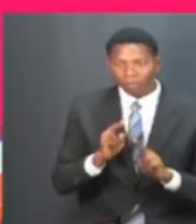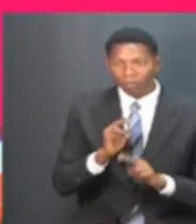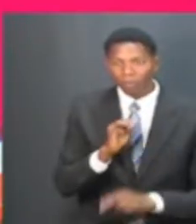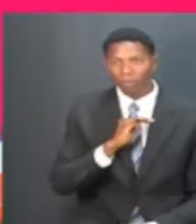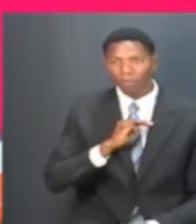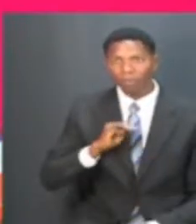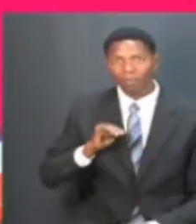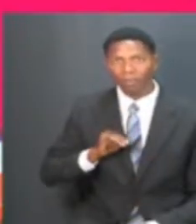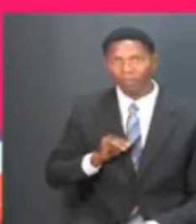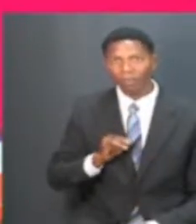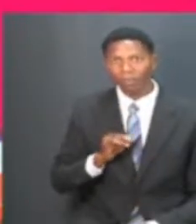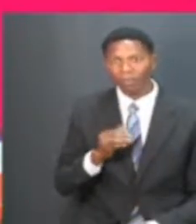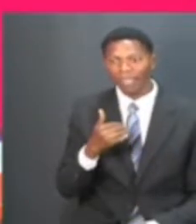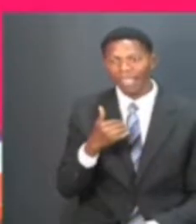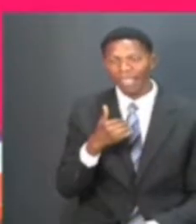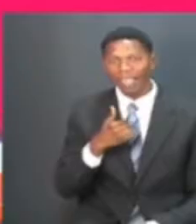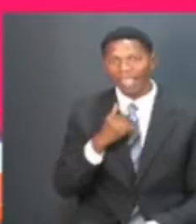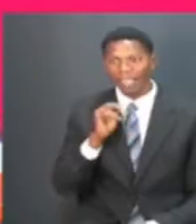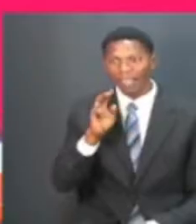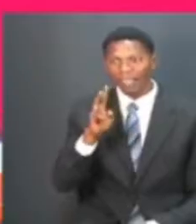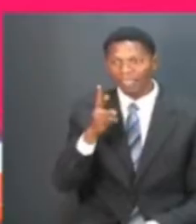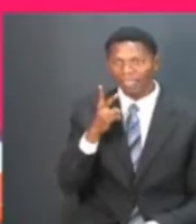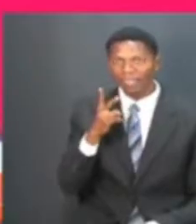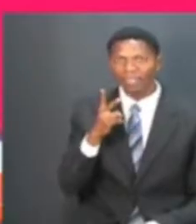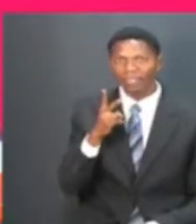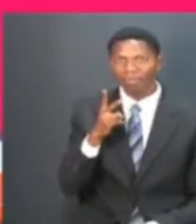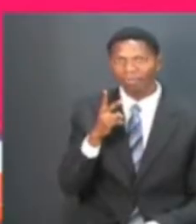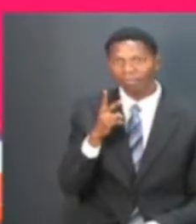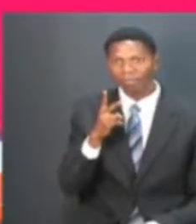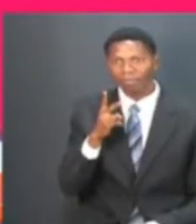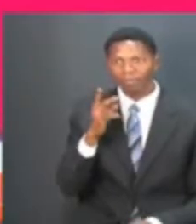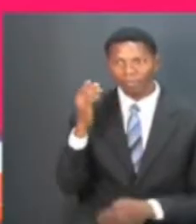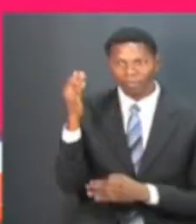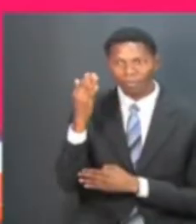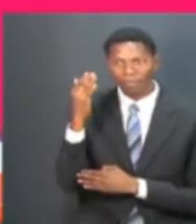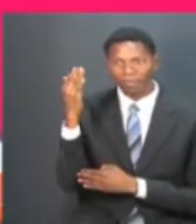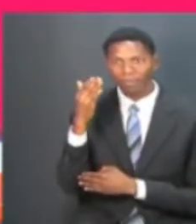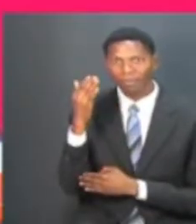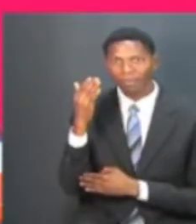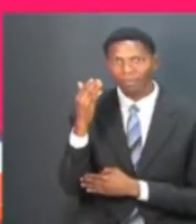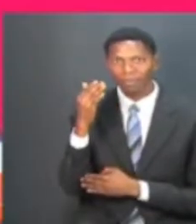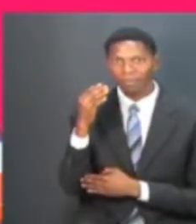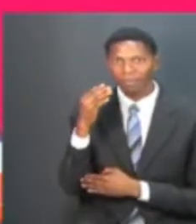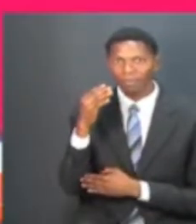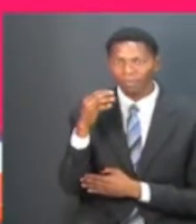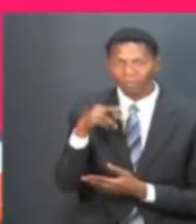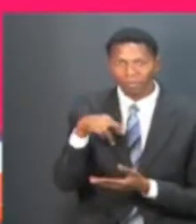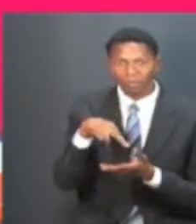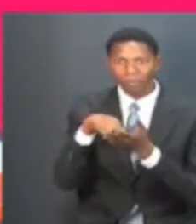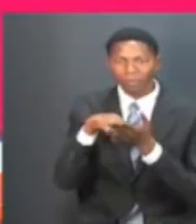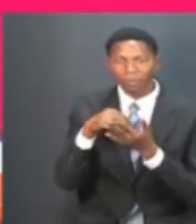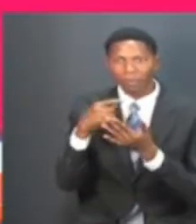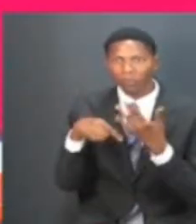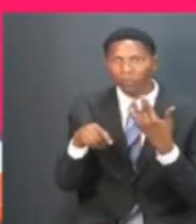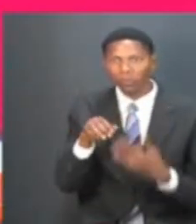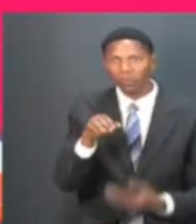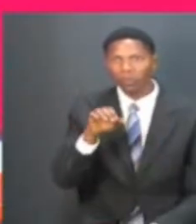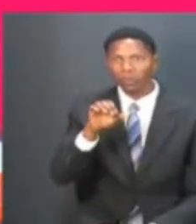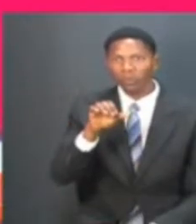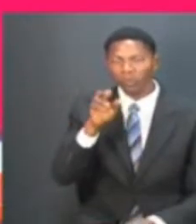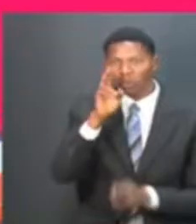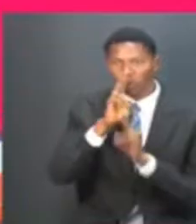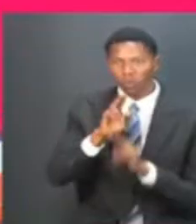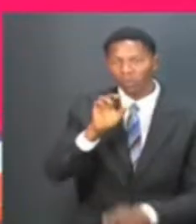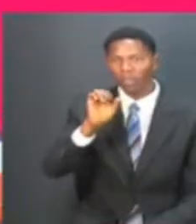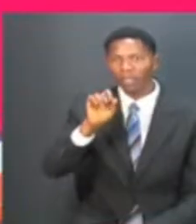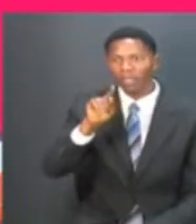we have the second statement standing in the name of Honourable Stephen Amwa, Member